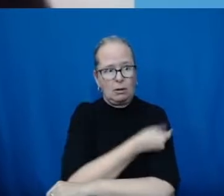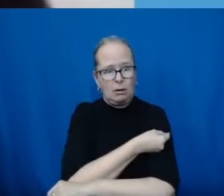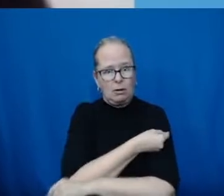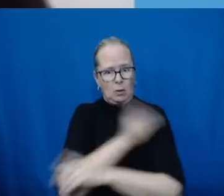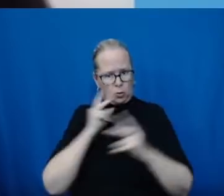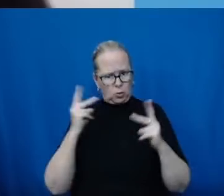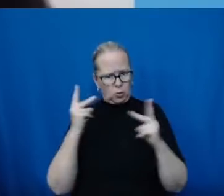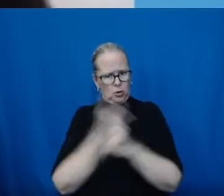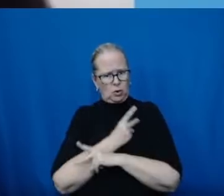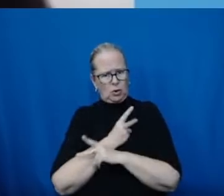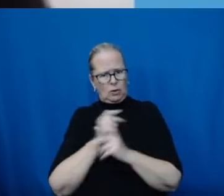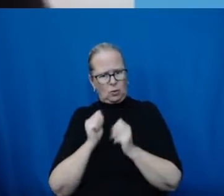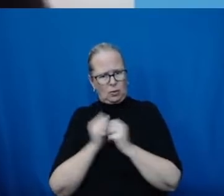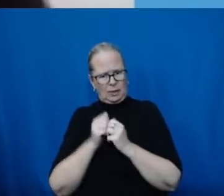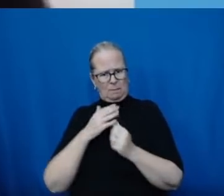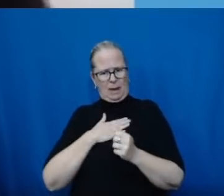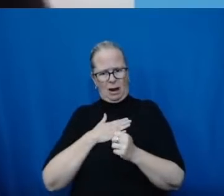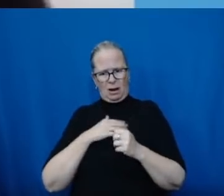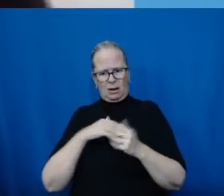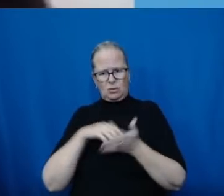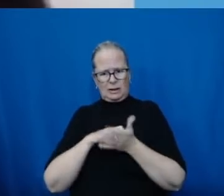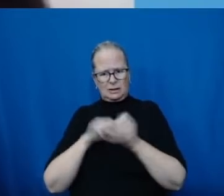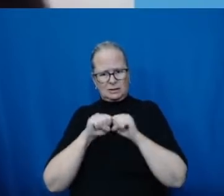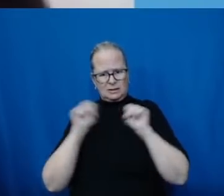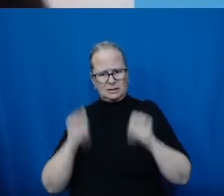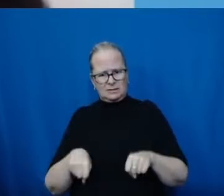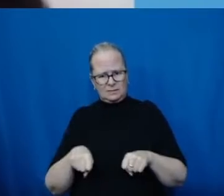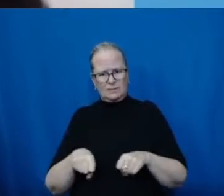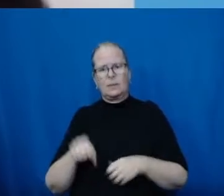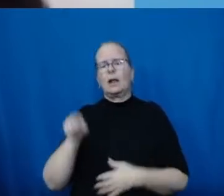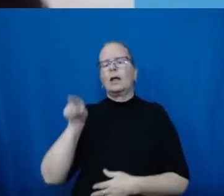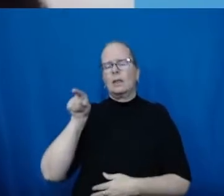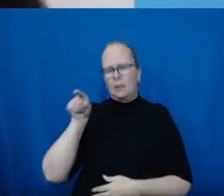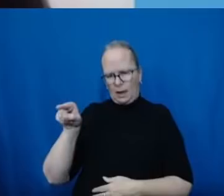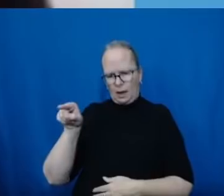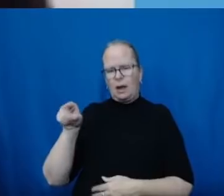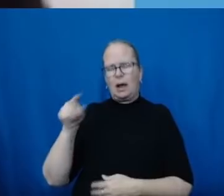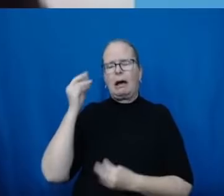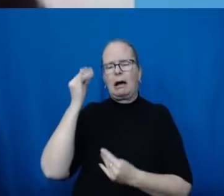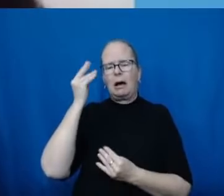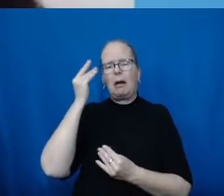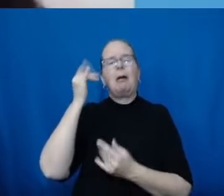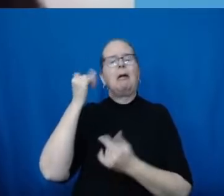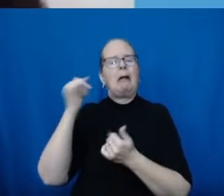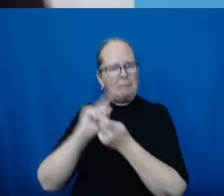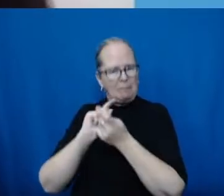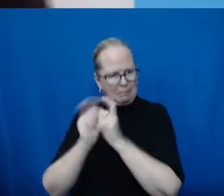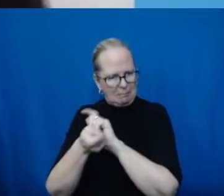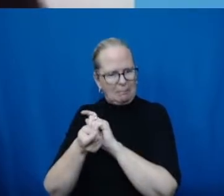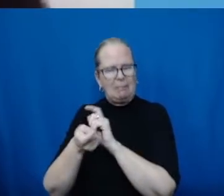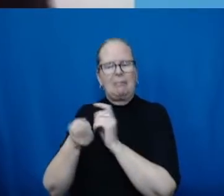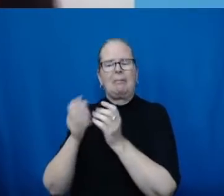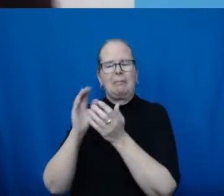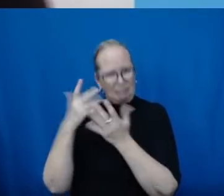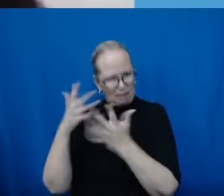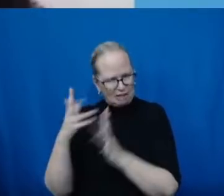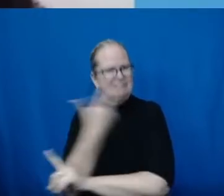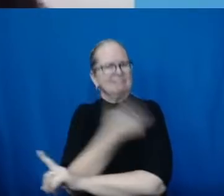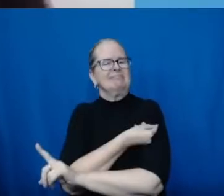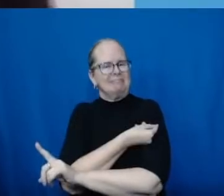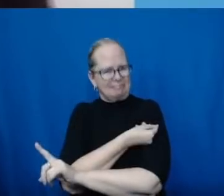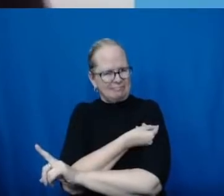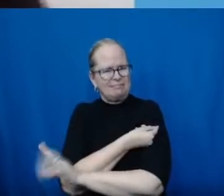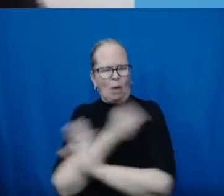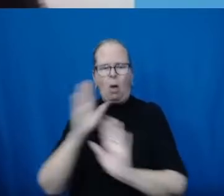ambassador. So if somebody else has a similar condition to what they have, they've given me permission to say, I'm happy to talk to that patient. I also have POTS. I also